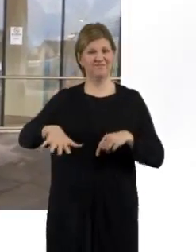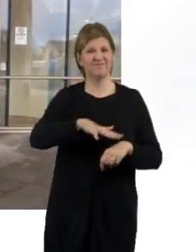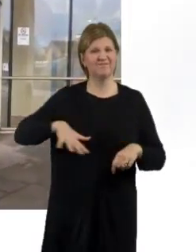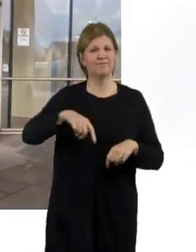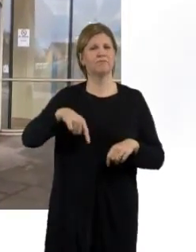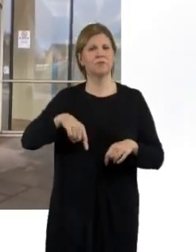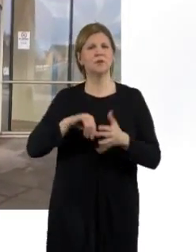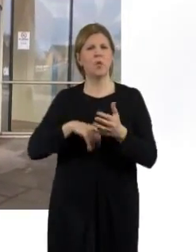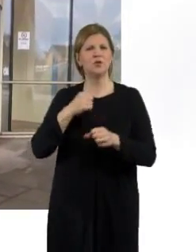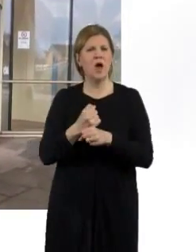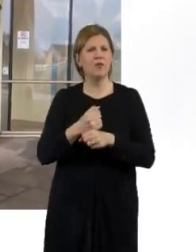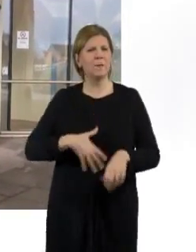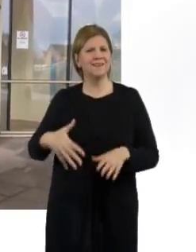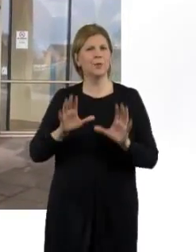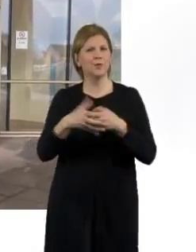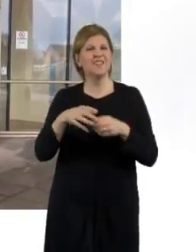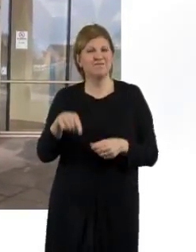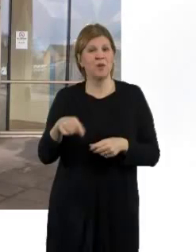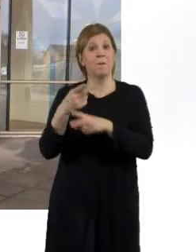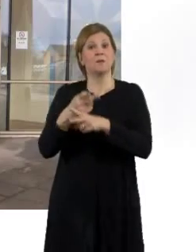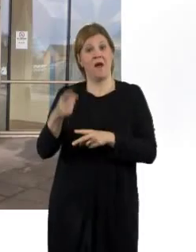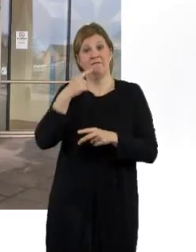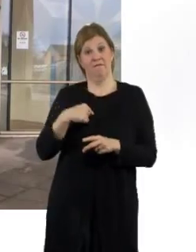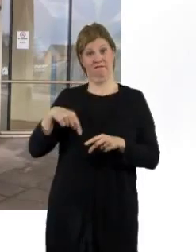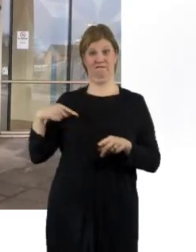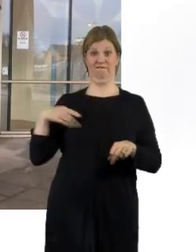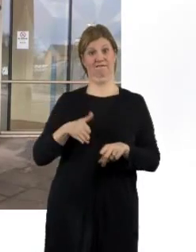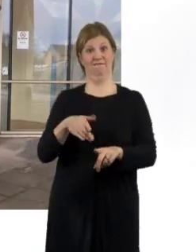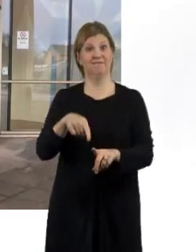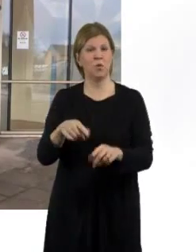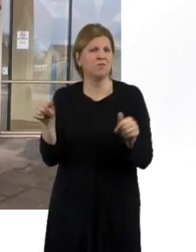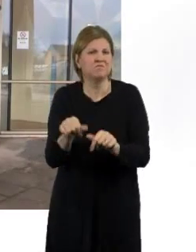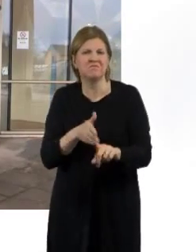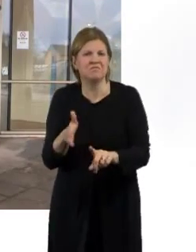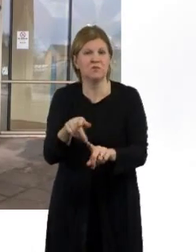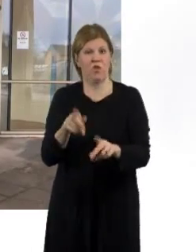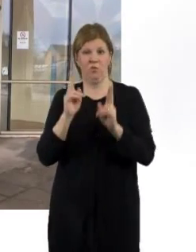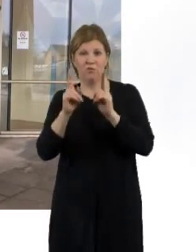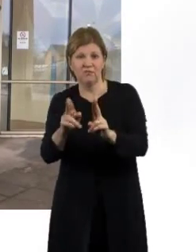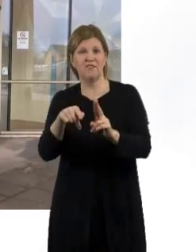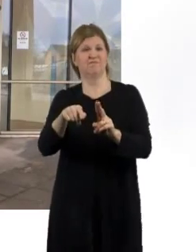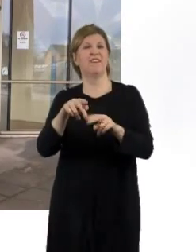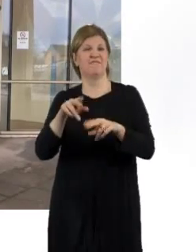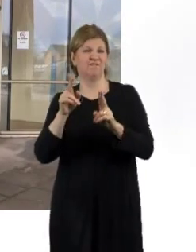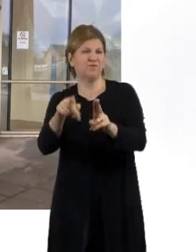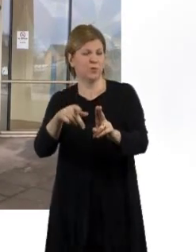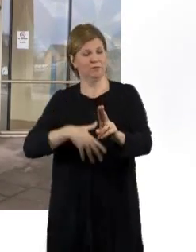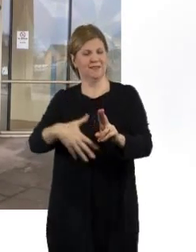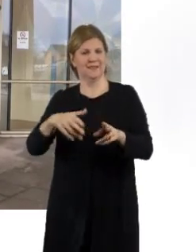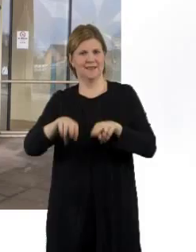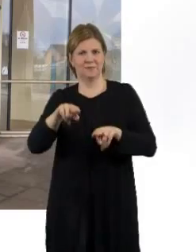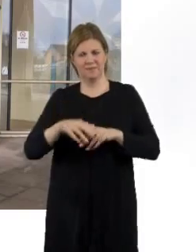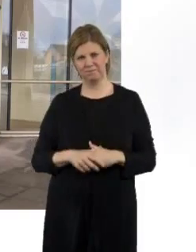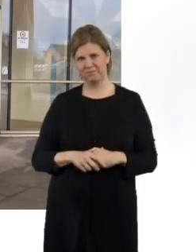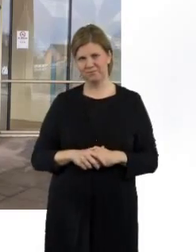So here I am at the main entrance of the Southern General Maternity Unit, and the midwife has said it's time to come in. It's just a short walk through these doors, through